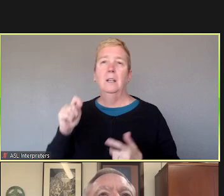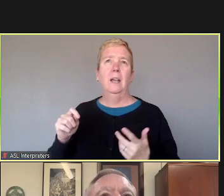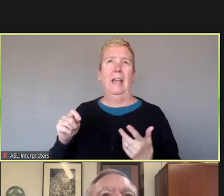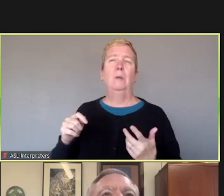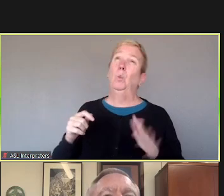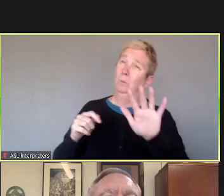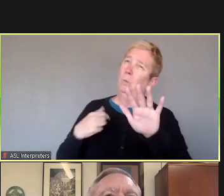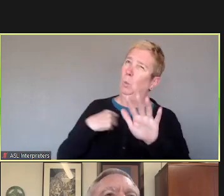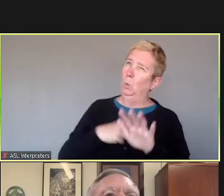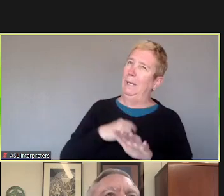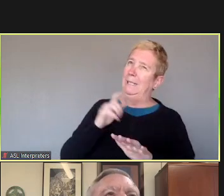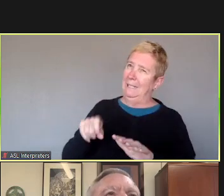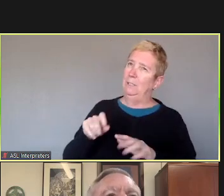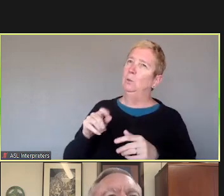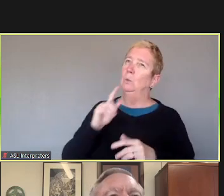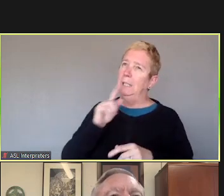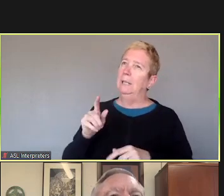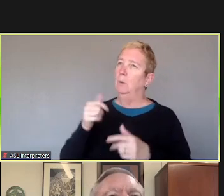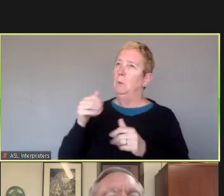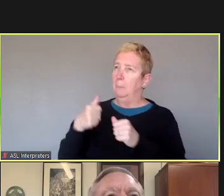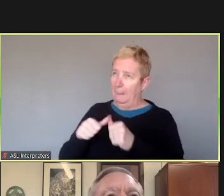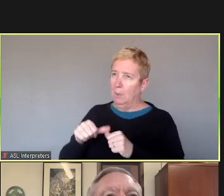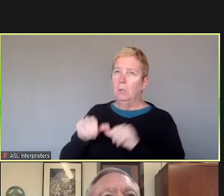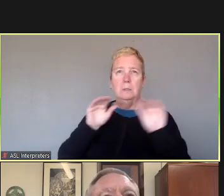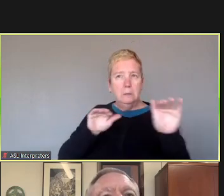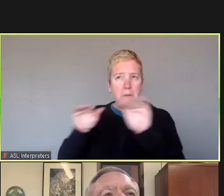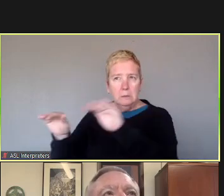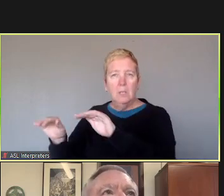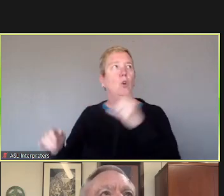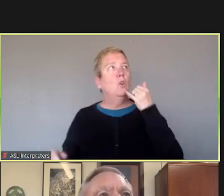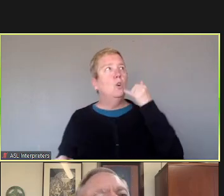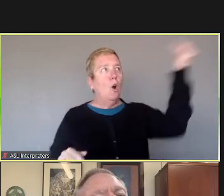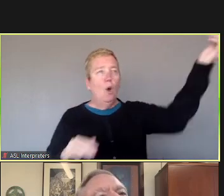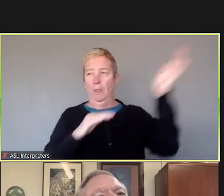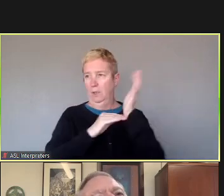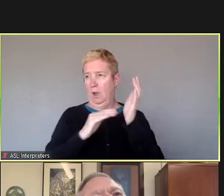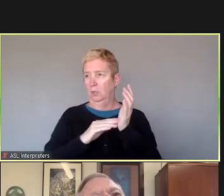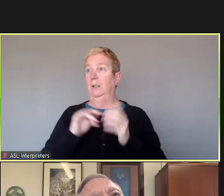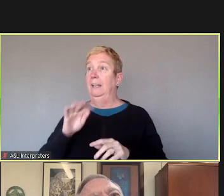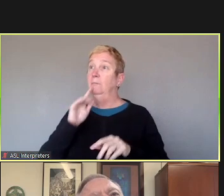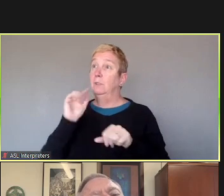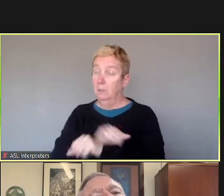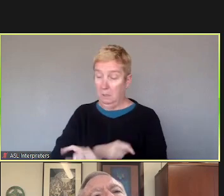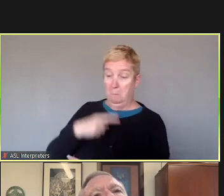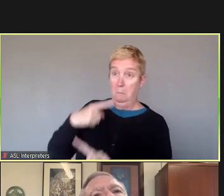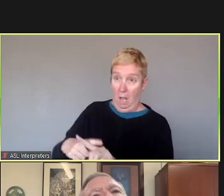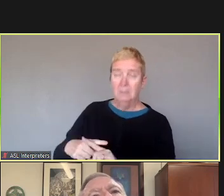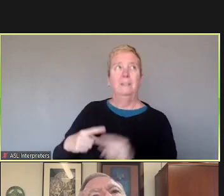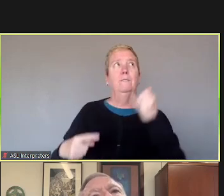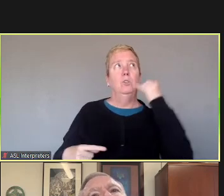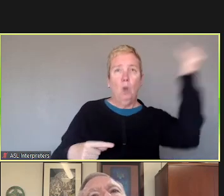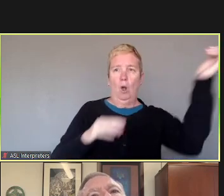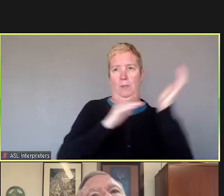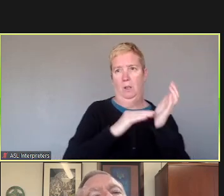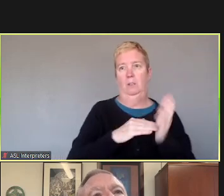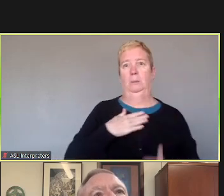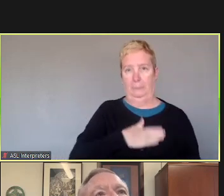us to call your provider for treatment if your test is positive. Next slide.